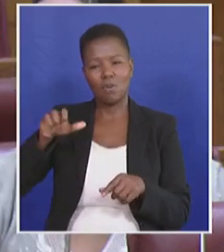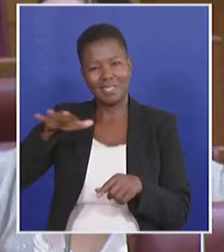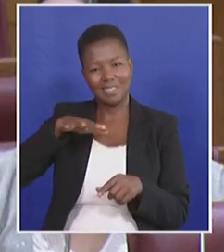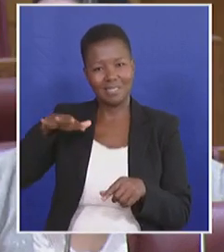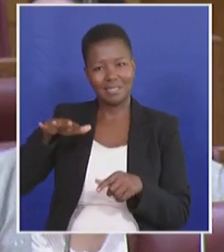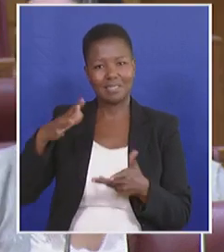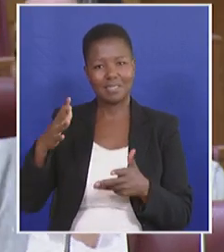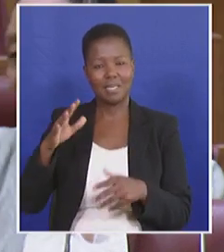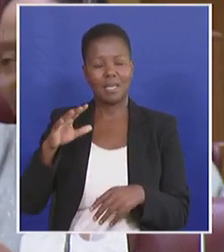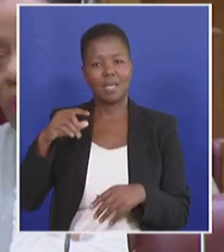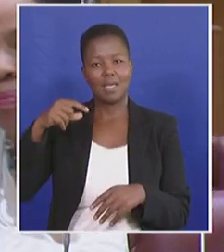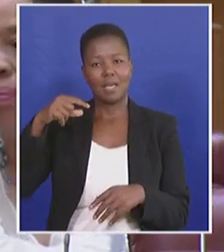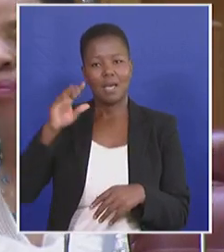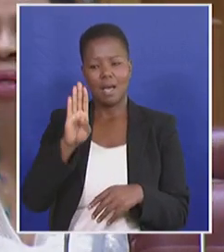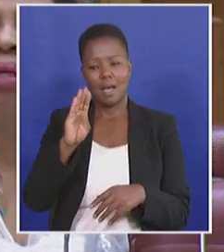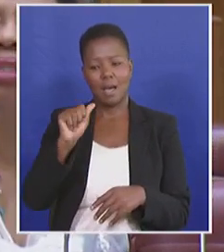Ekaka,